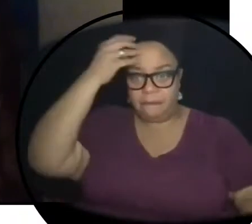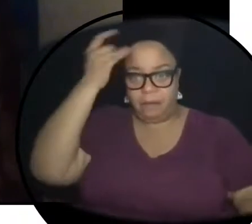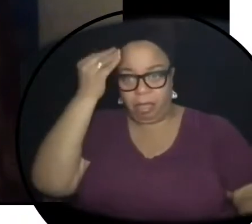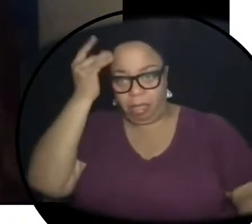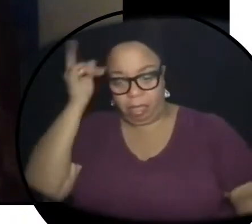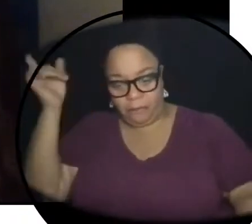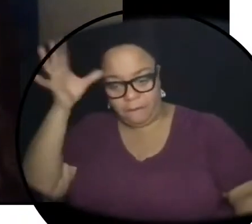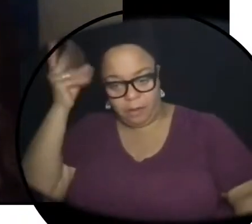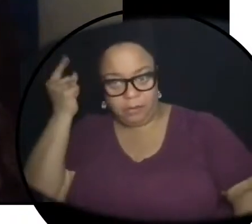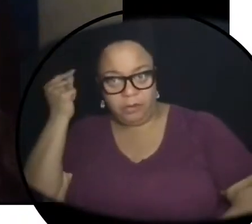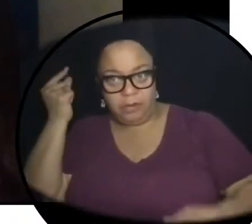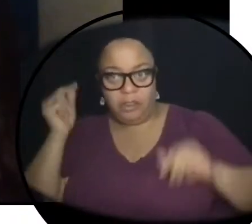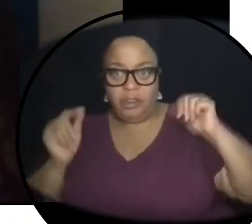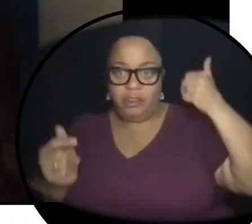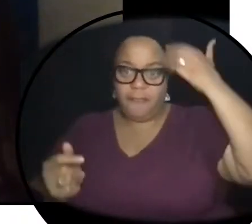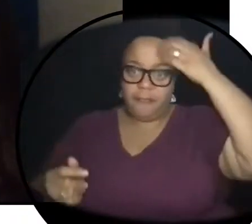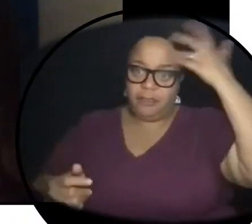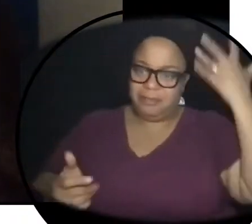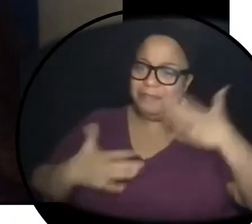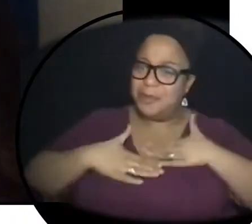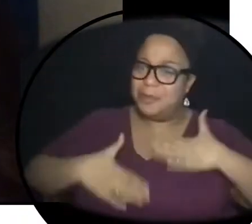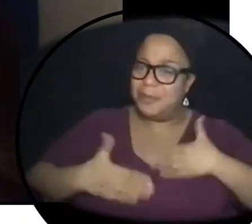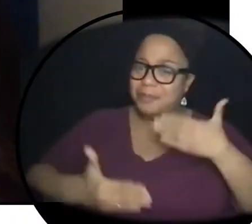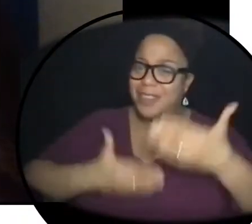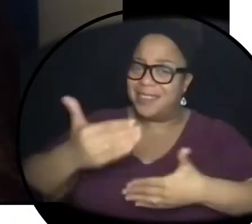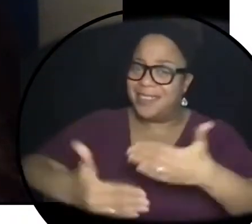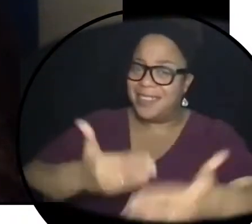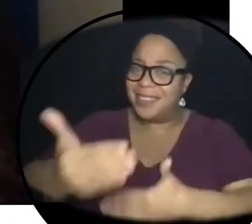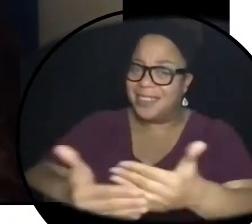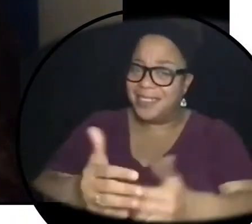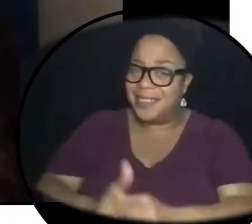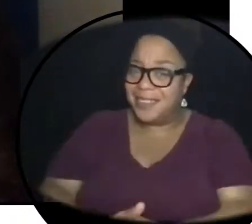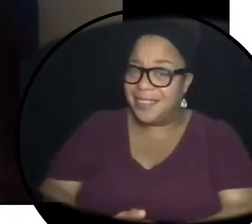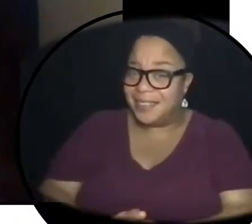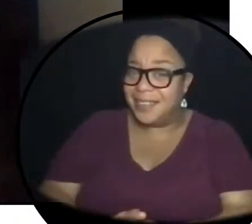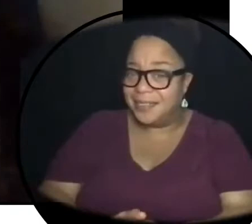of the equation communally for all of us.